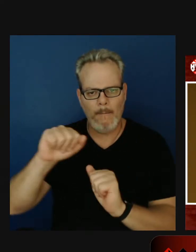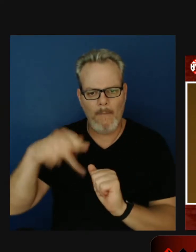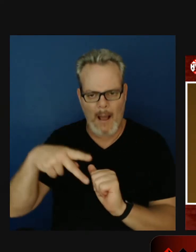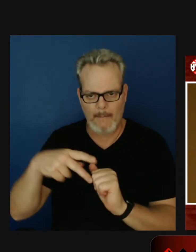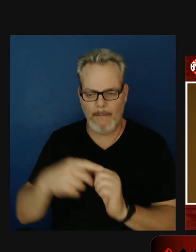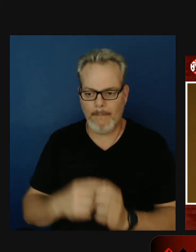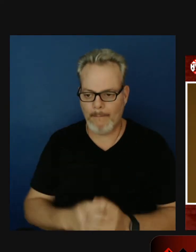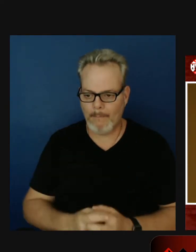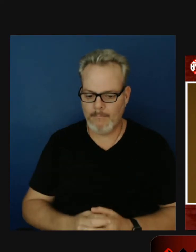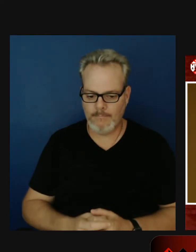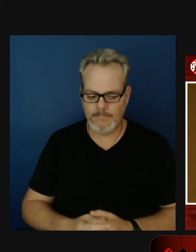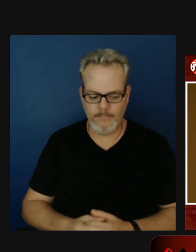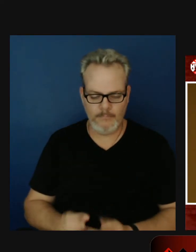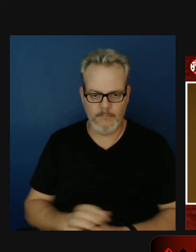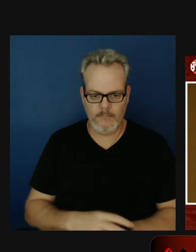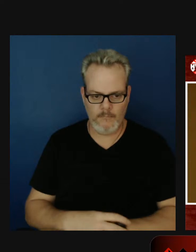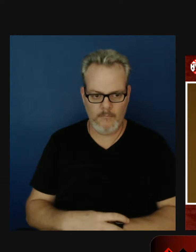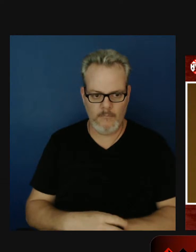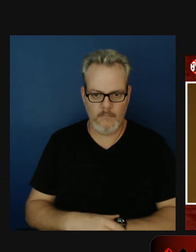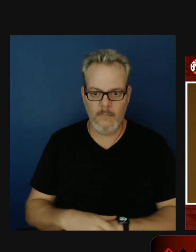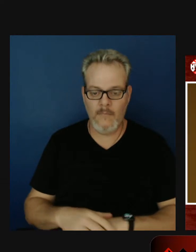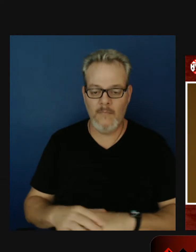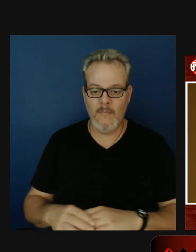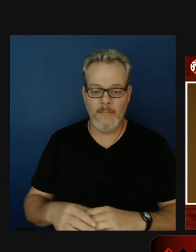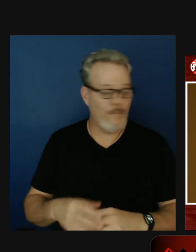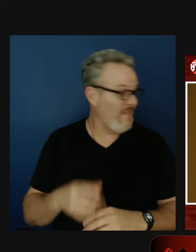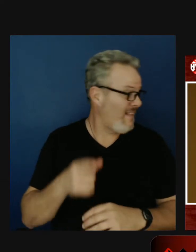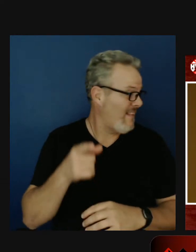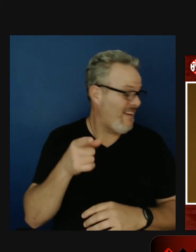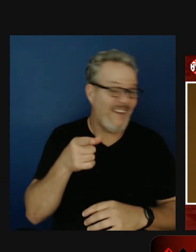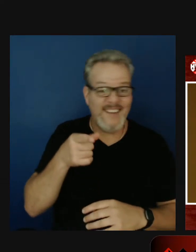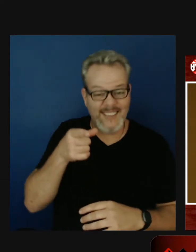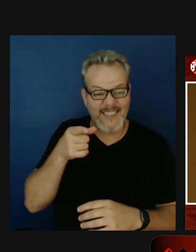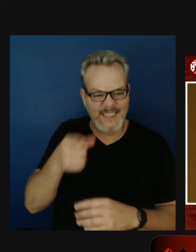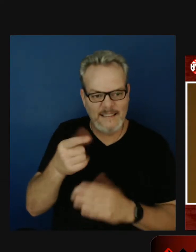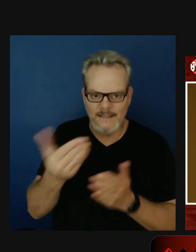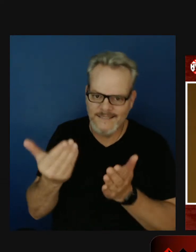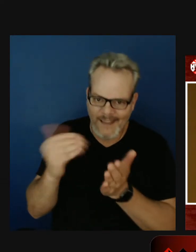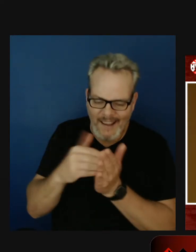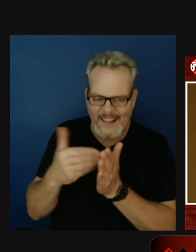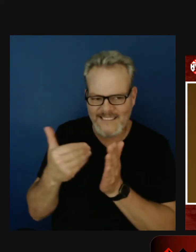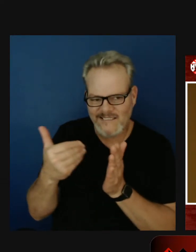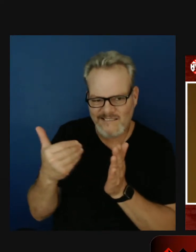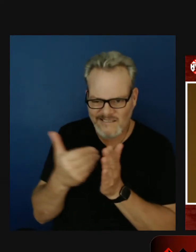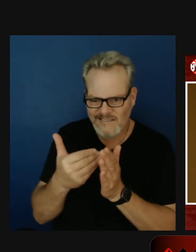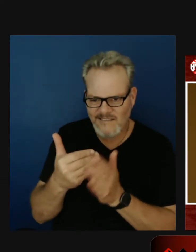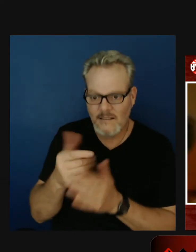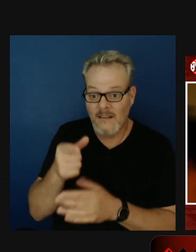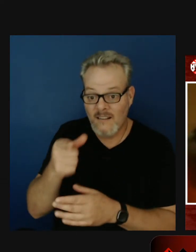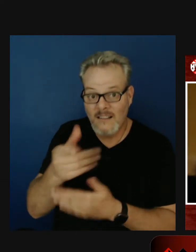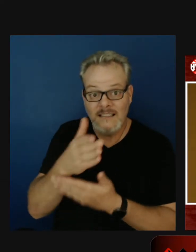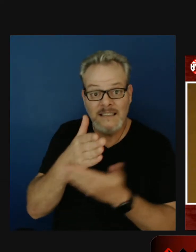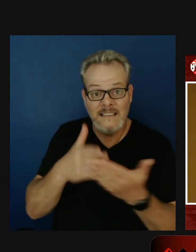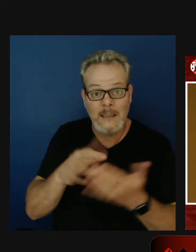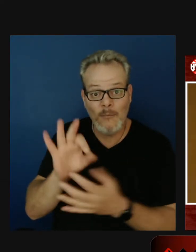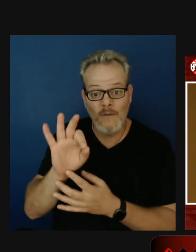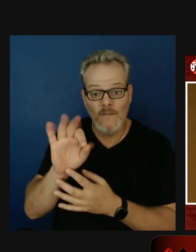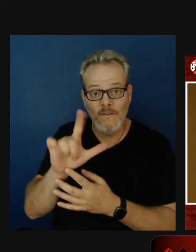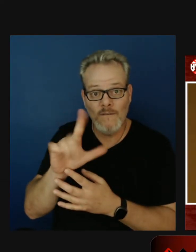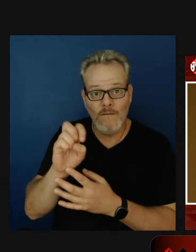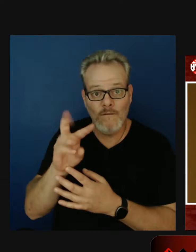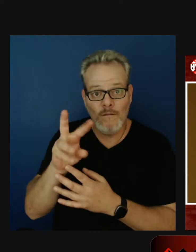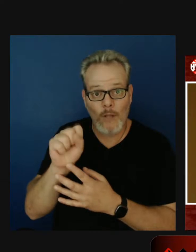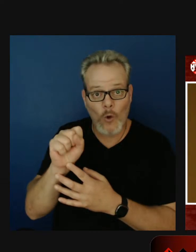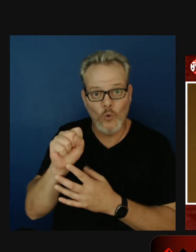Here's a very similar map, but a little easier to read. Again, some of our flows down here have disappeared. In fact, this one's now in the